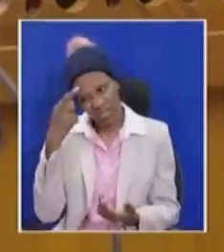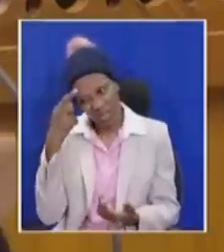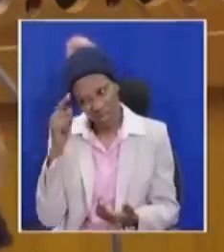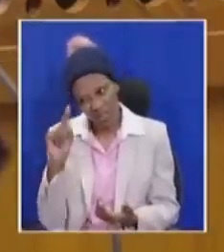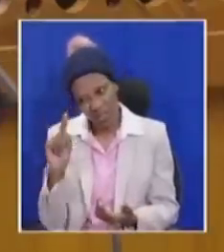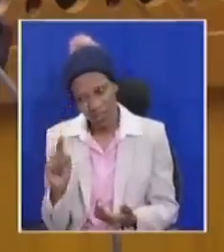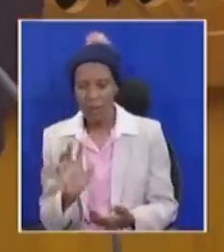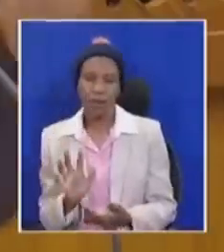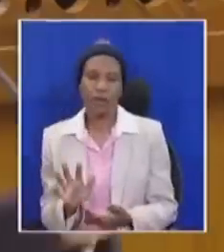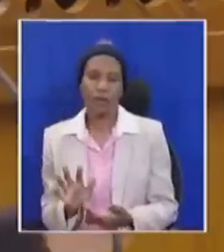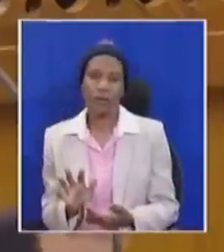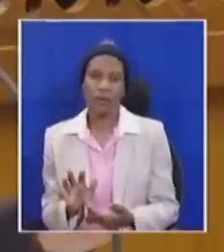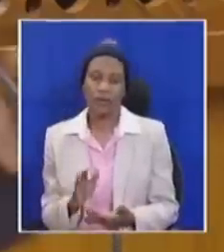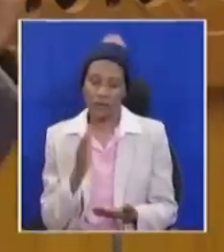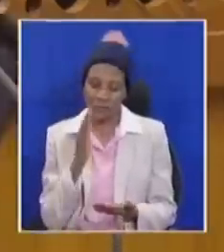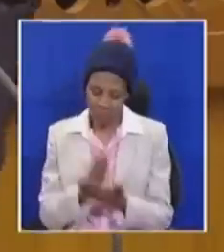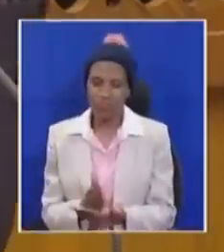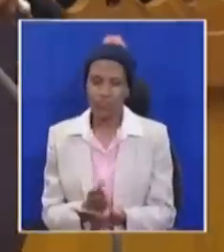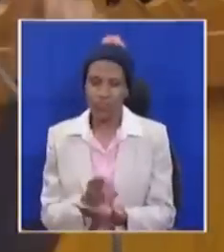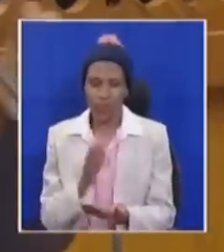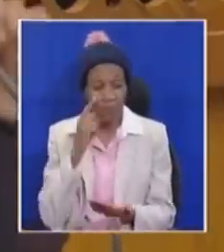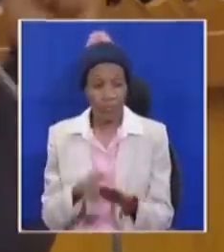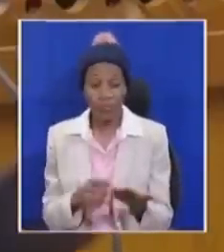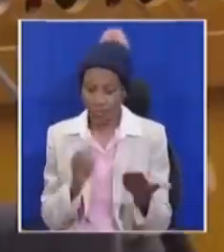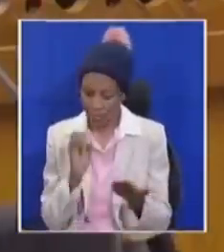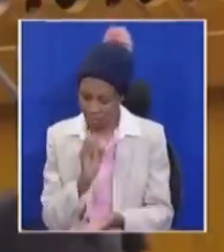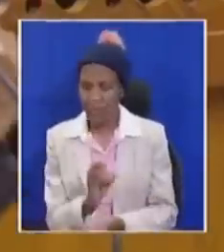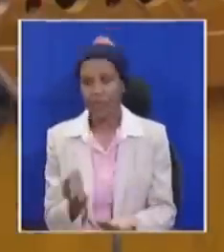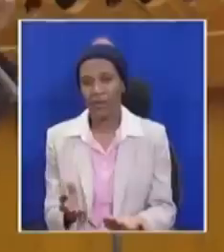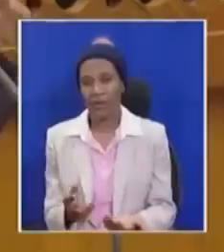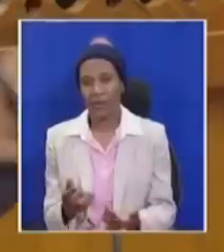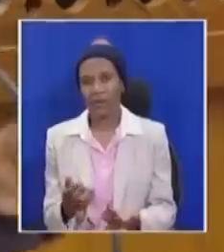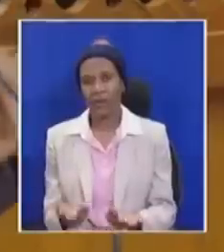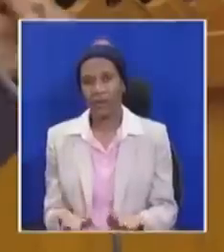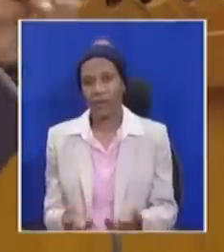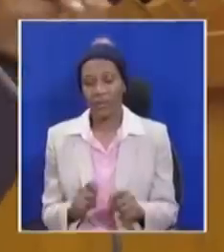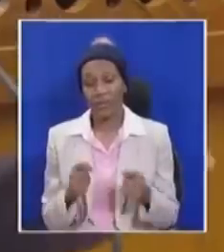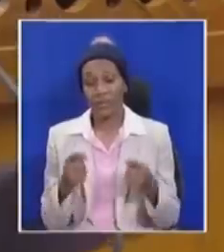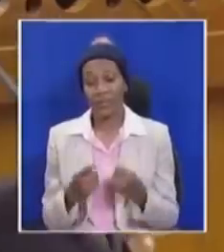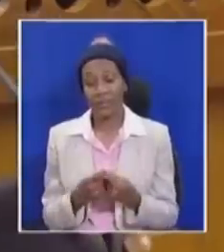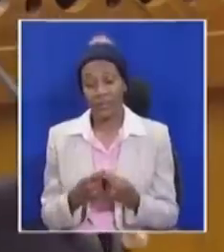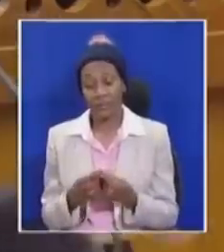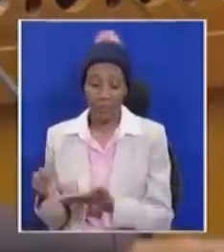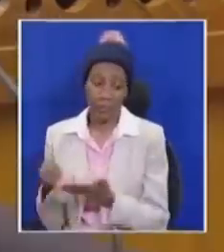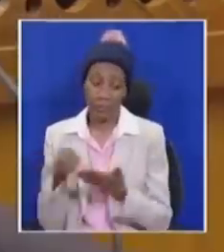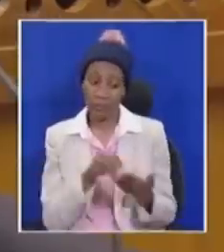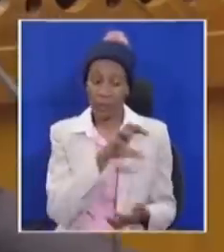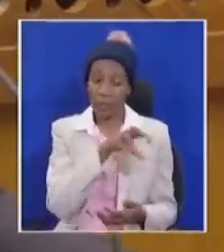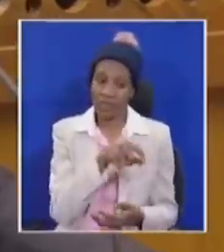not a speculation, it's evidence that was detected by the team that was sent there.